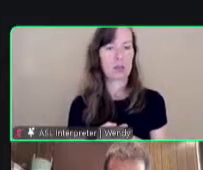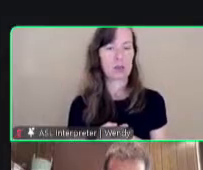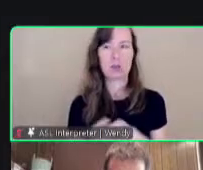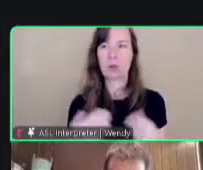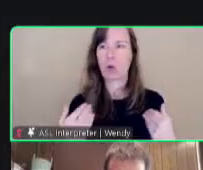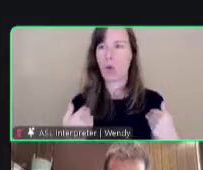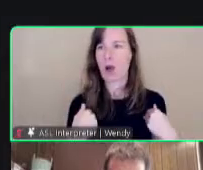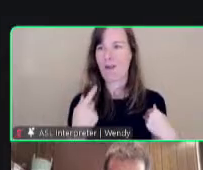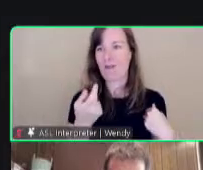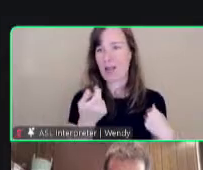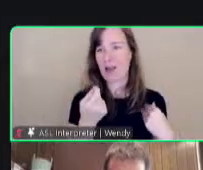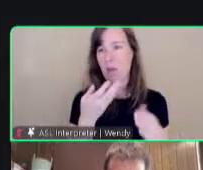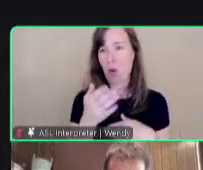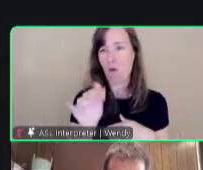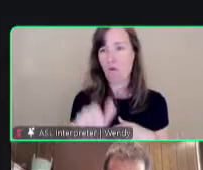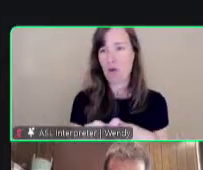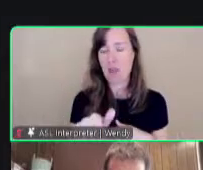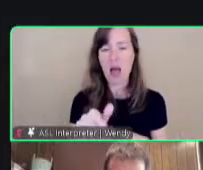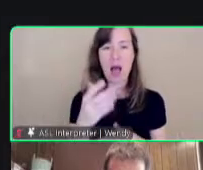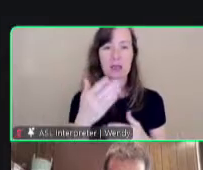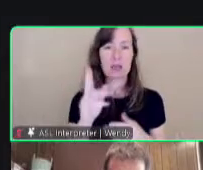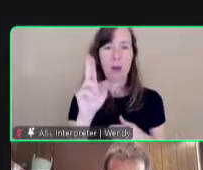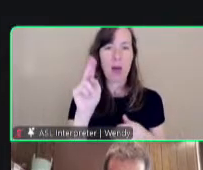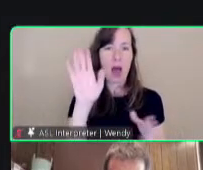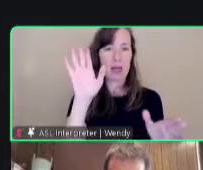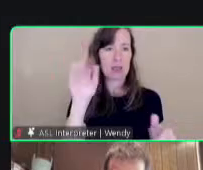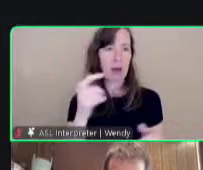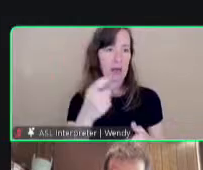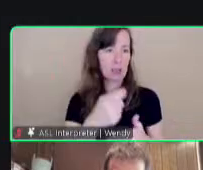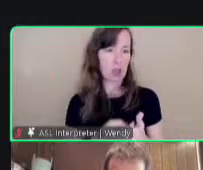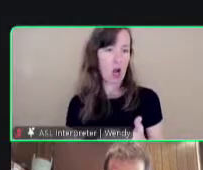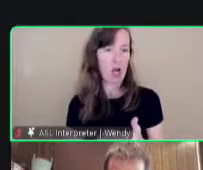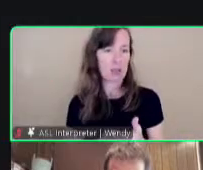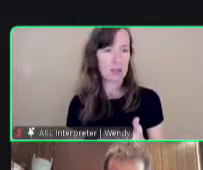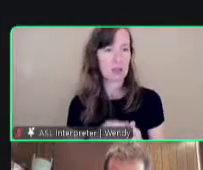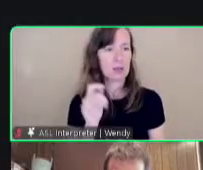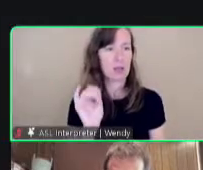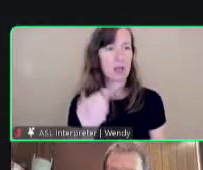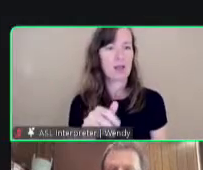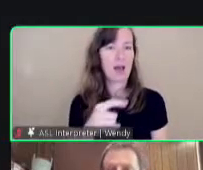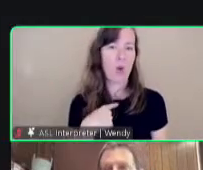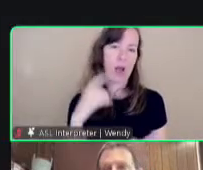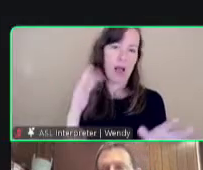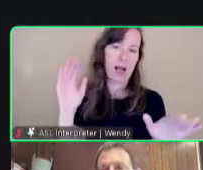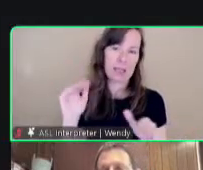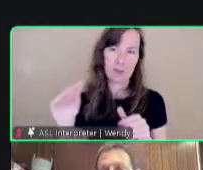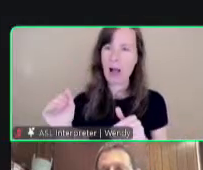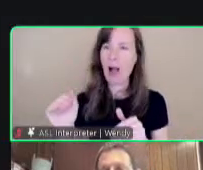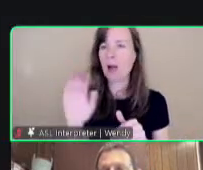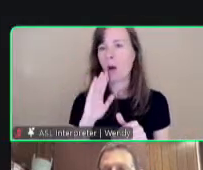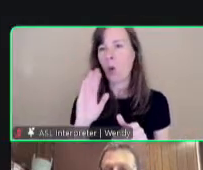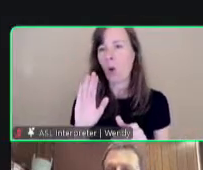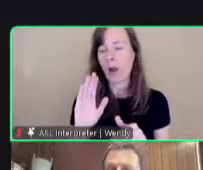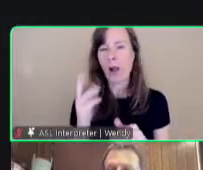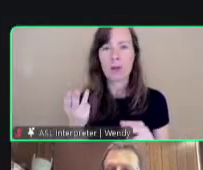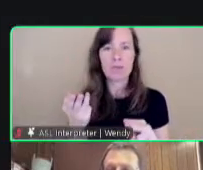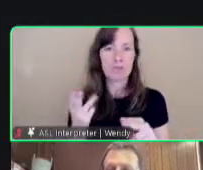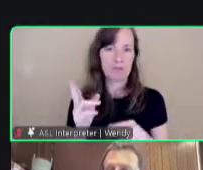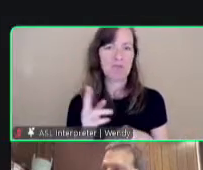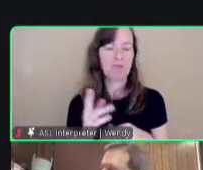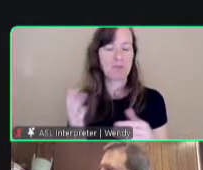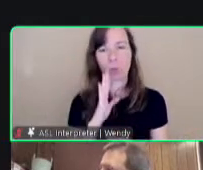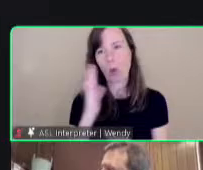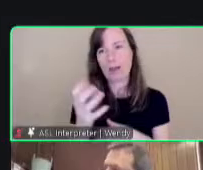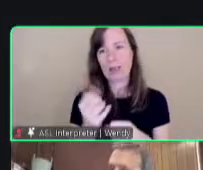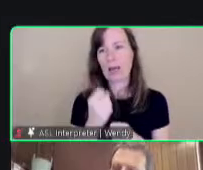little bit over that for some unexpected costs that we anticipate incurring as a new building